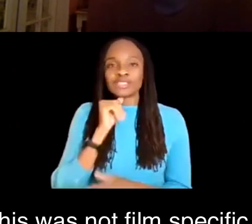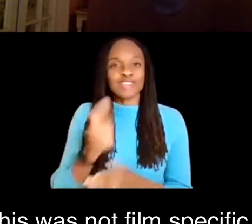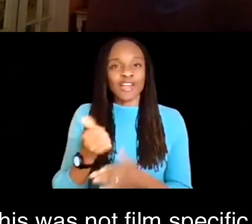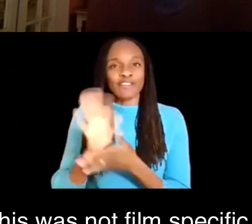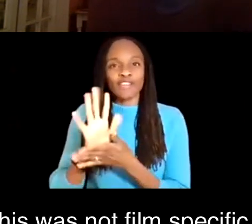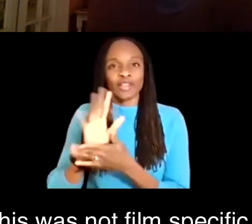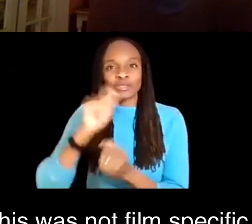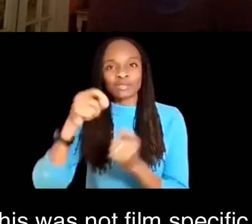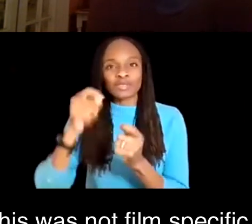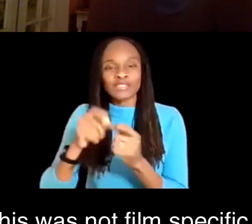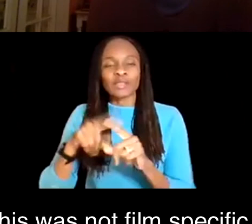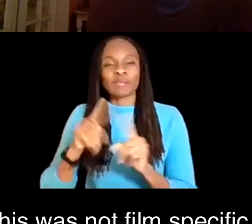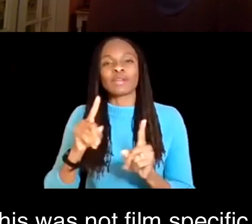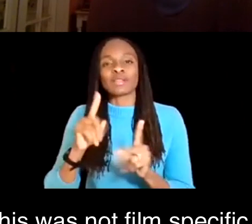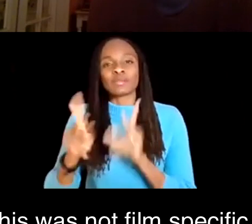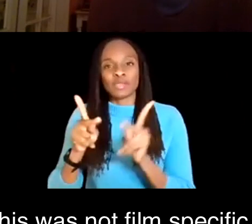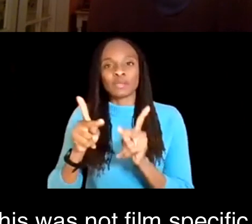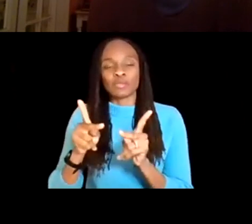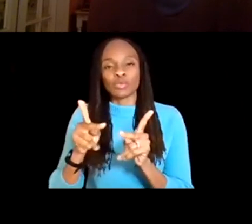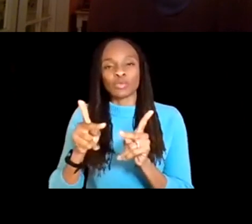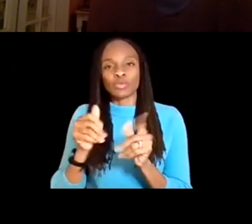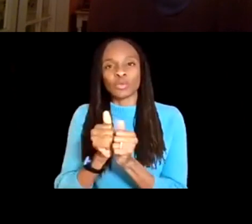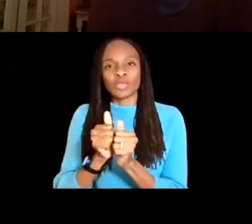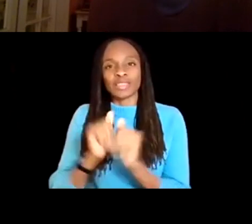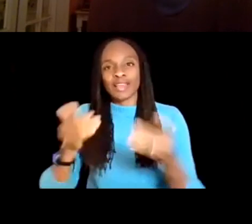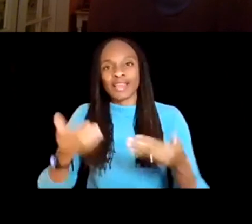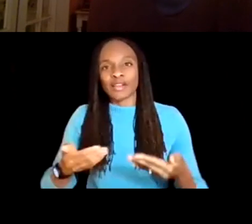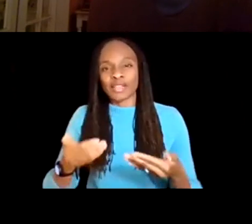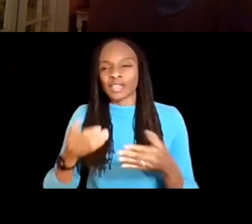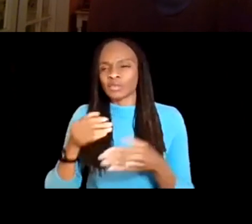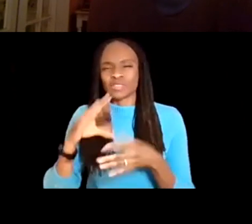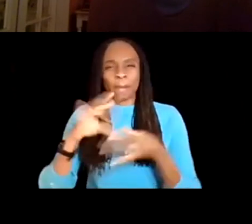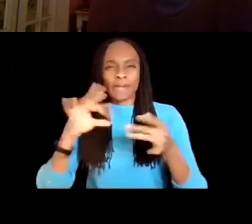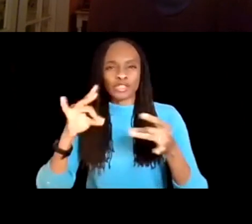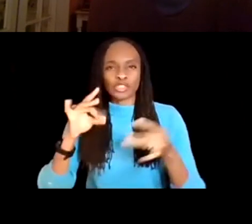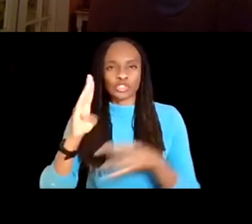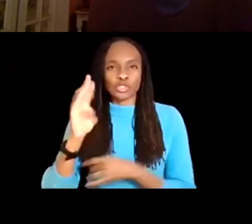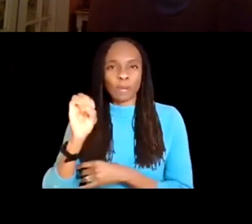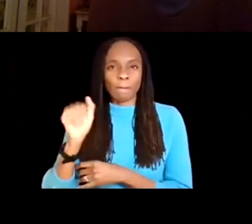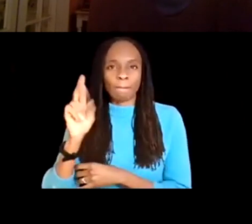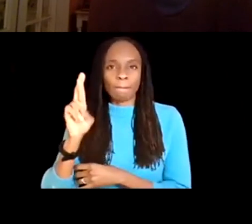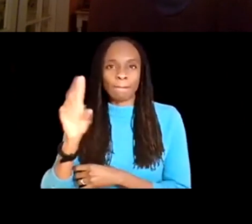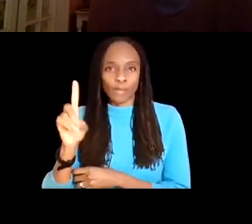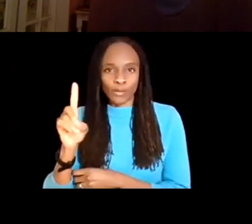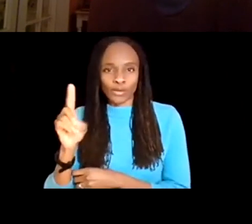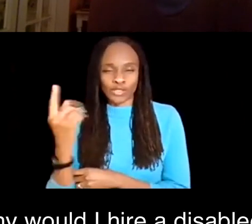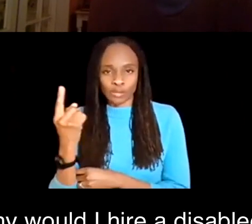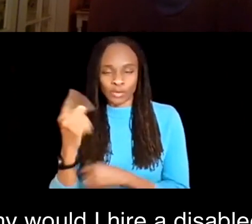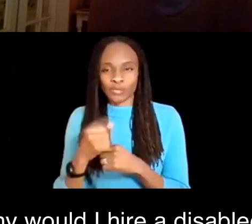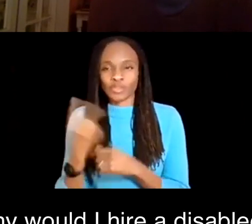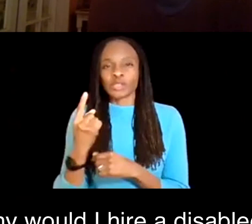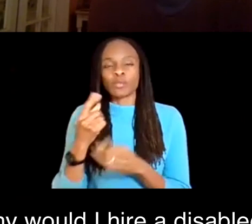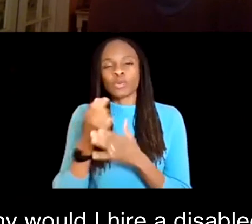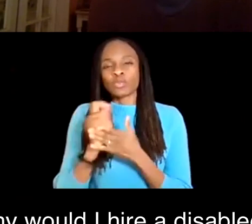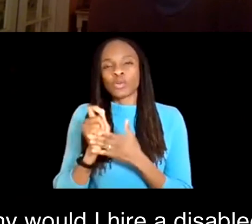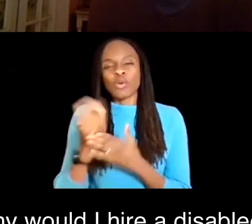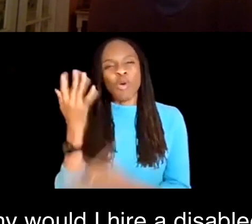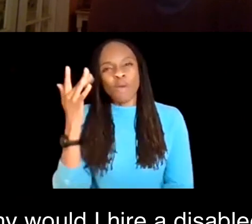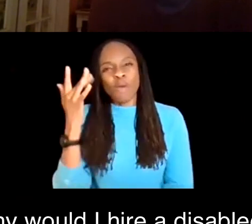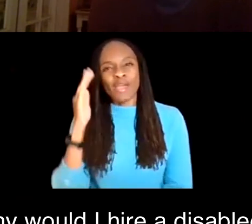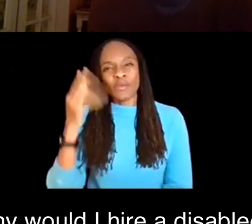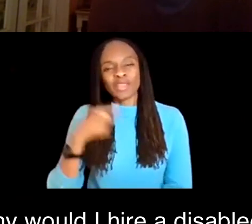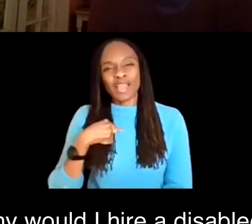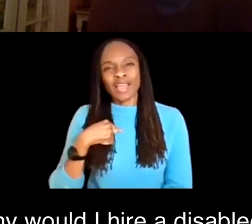but folks in hiring. It was some message board somewhere. And someone had written, why would I hire a